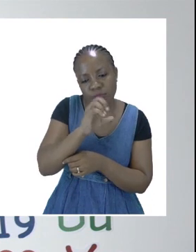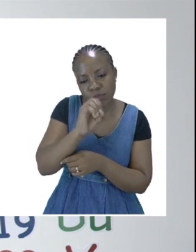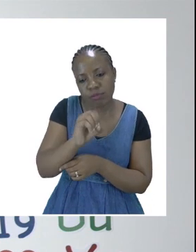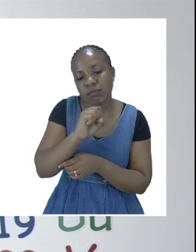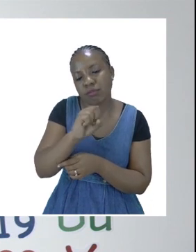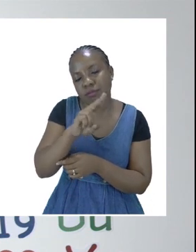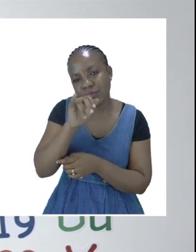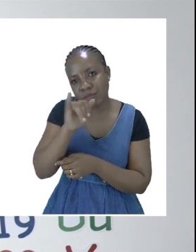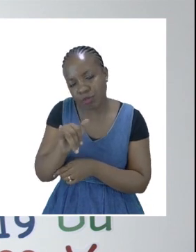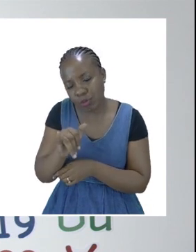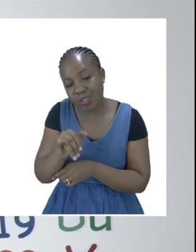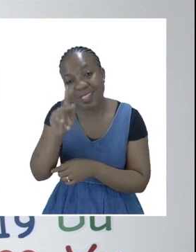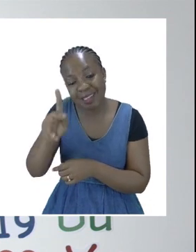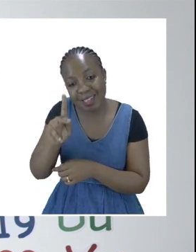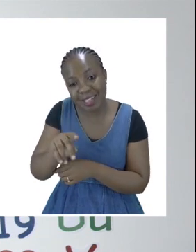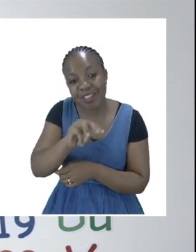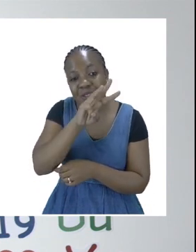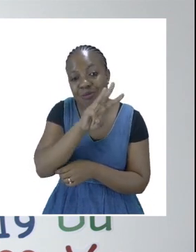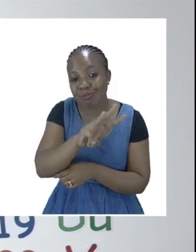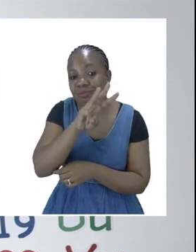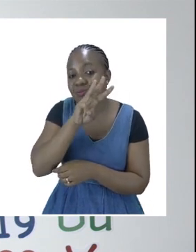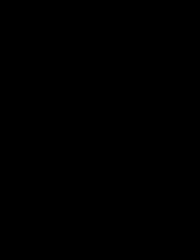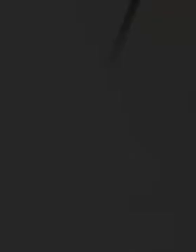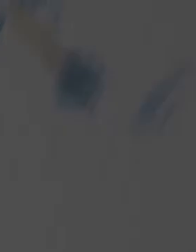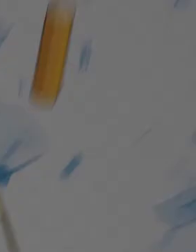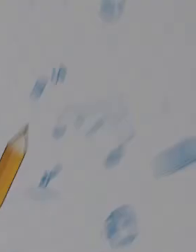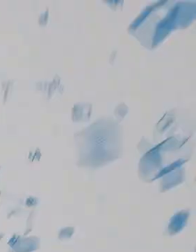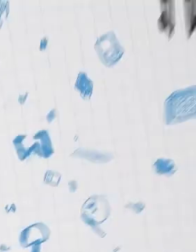our website, Zoshi Online.